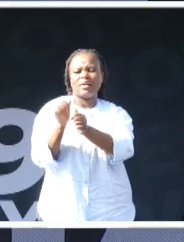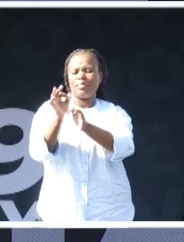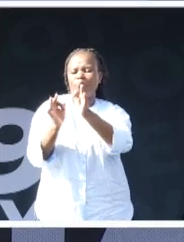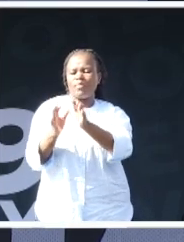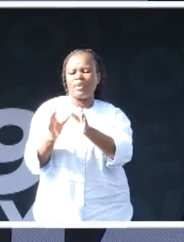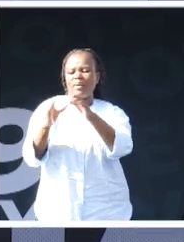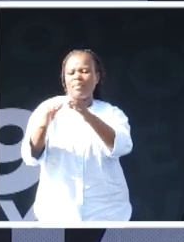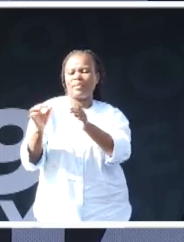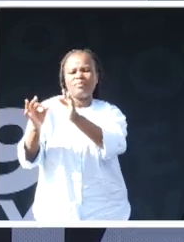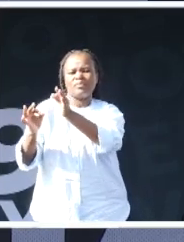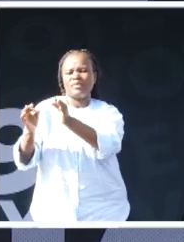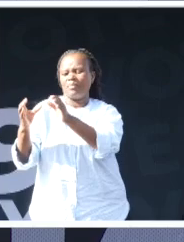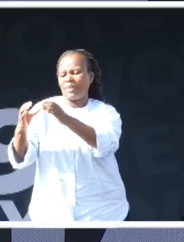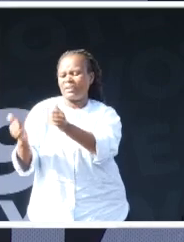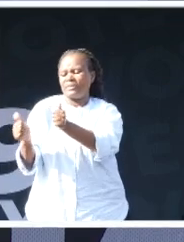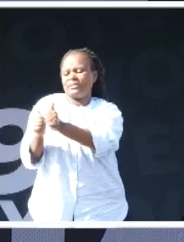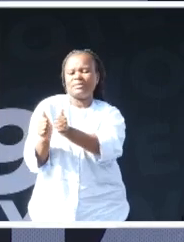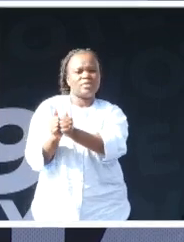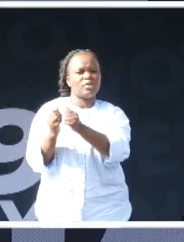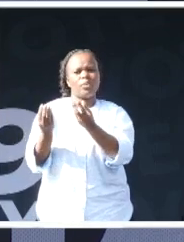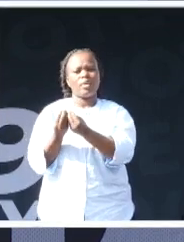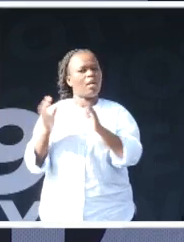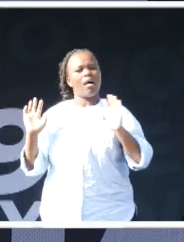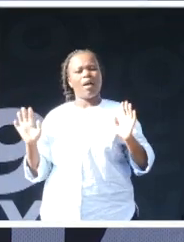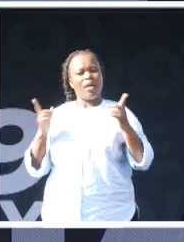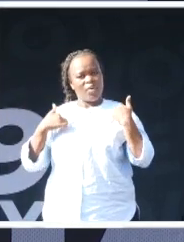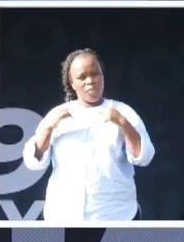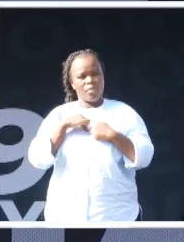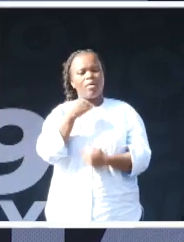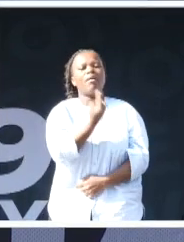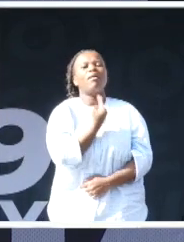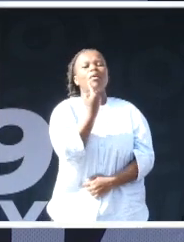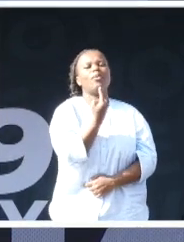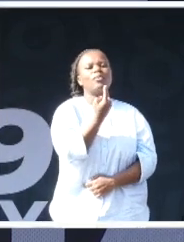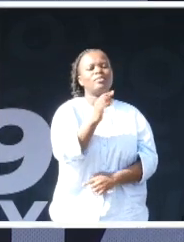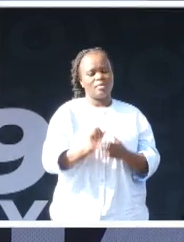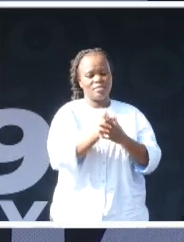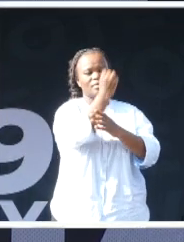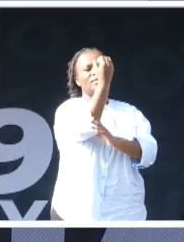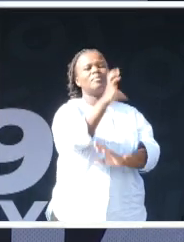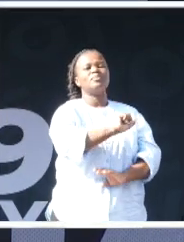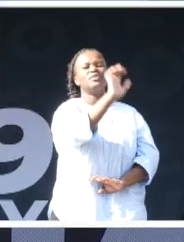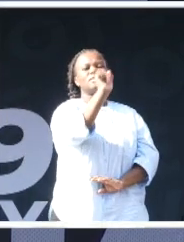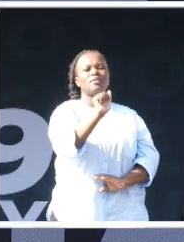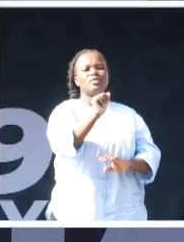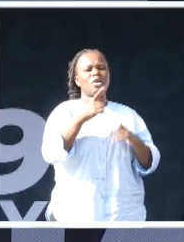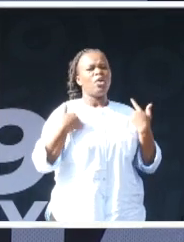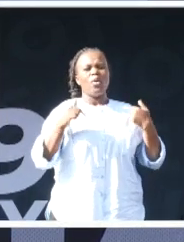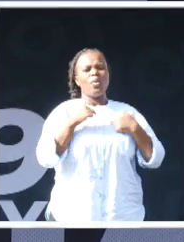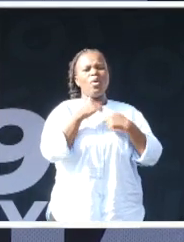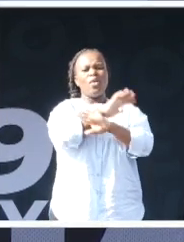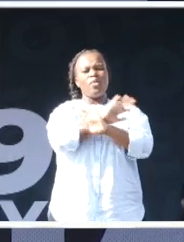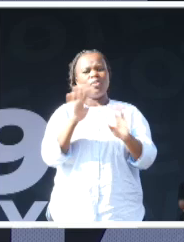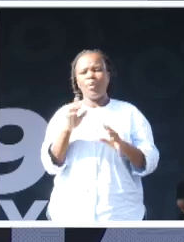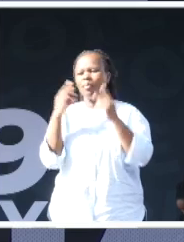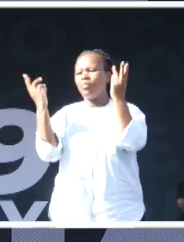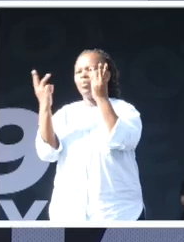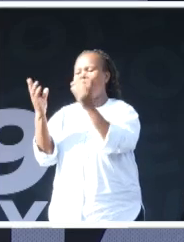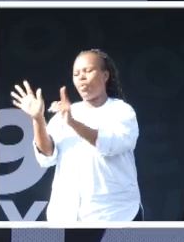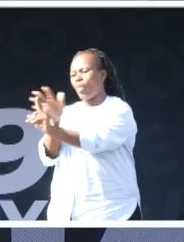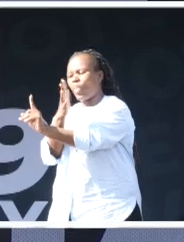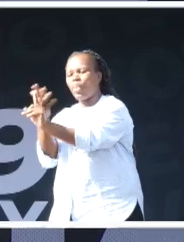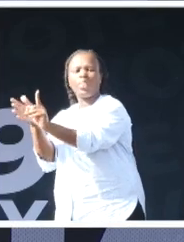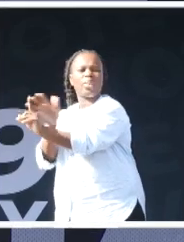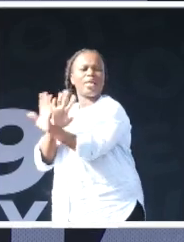When you vote for RISE Mzansi, you get RISE Mzansi. We are not trying to trick voters. People must